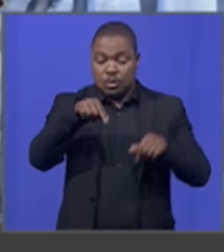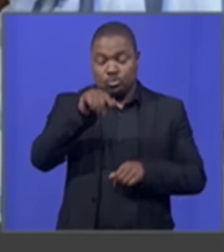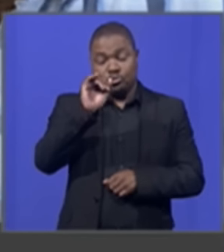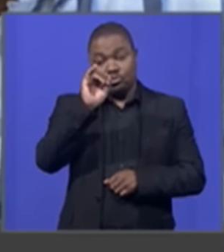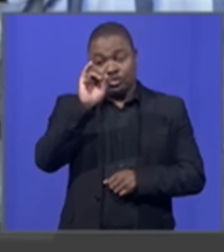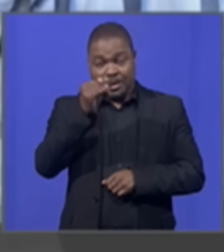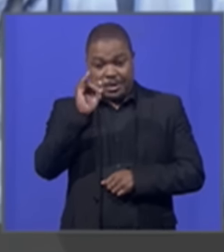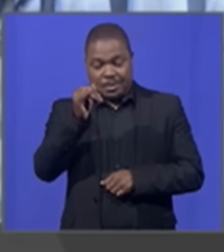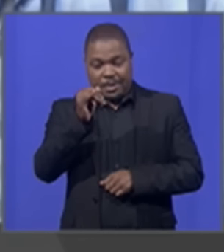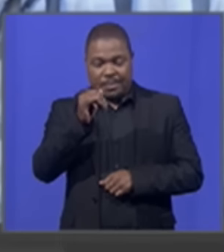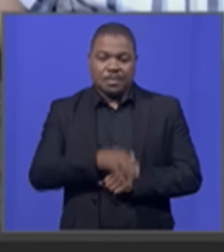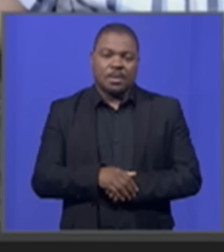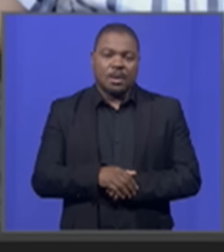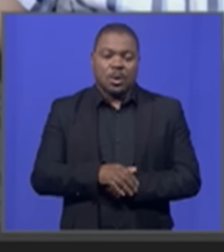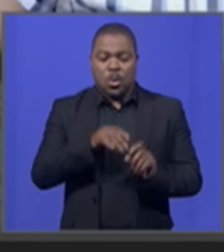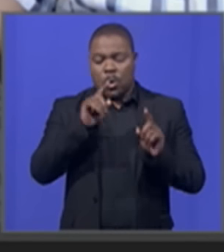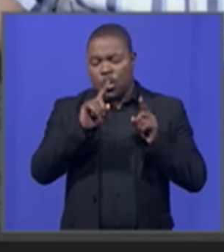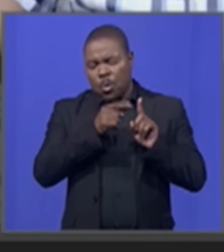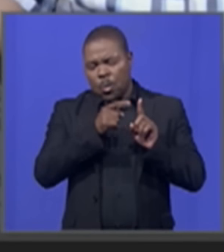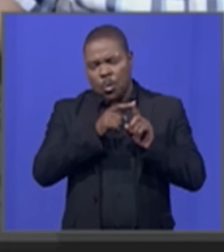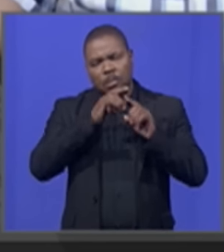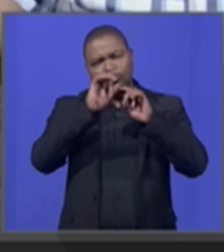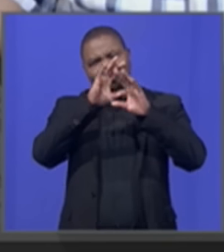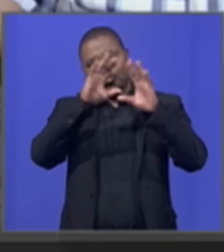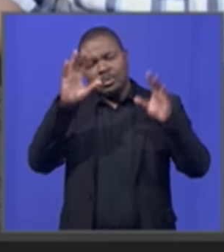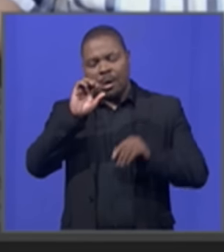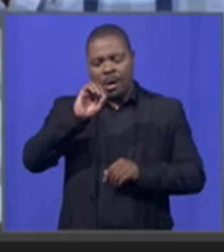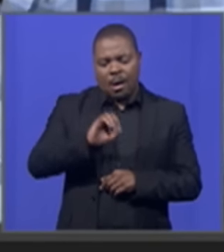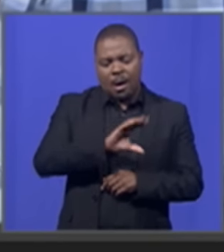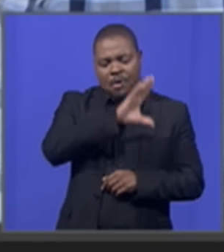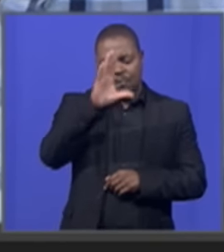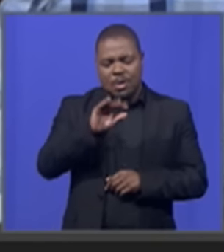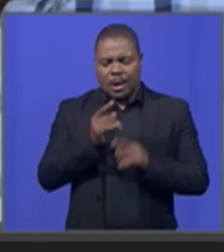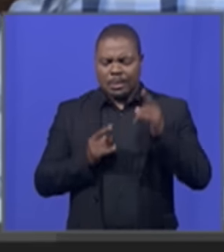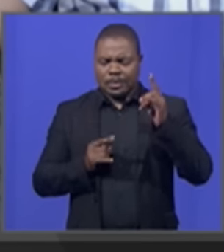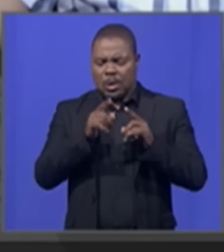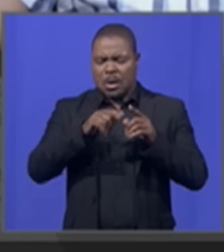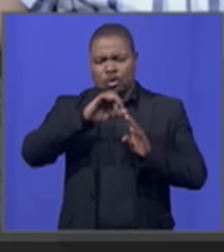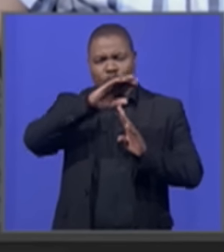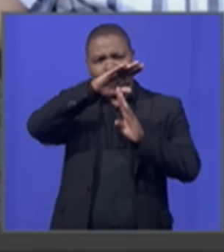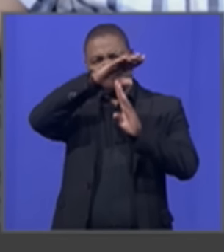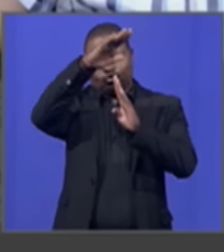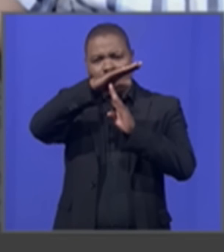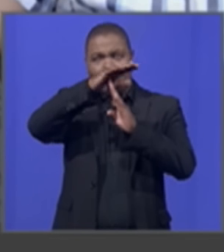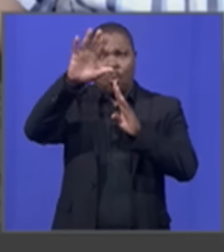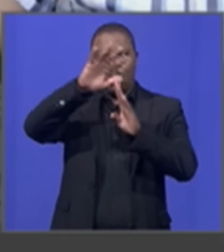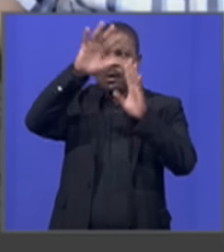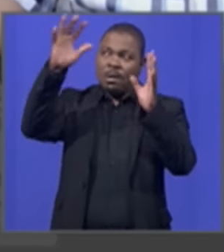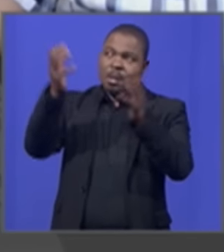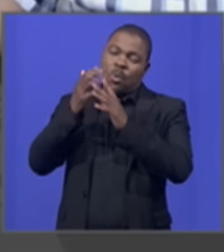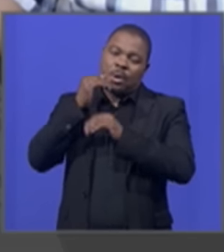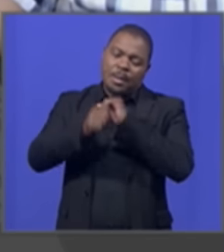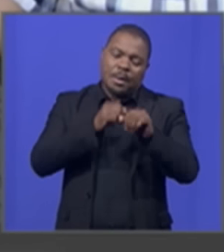nabo. O ne ana le pono ya Johannesburg le toropo ya Afrika e mo maemong a kwa godimo a lefatshe go sa le gale mo dingwageng tsa bo 2020.